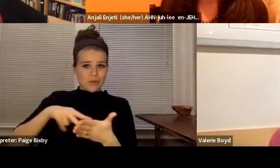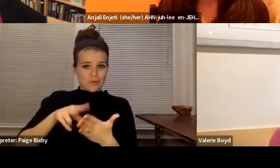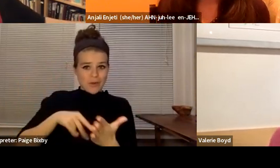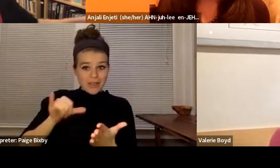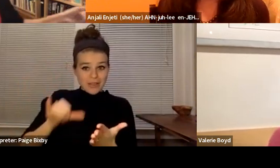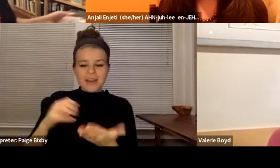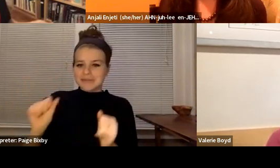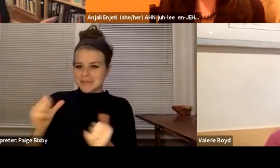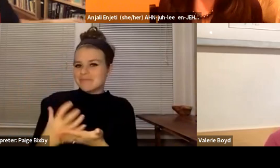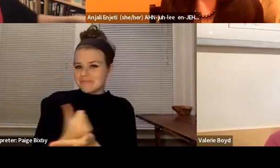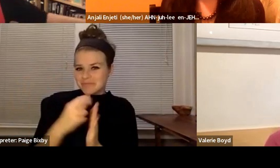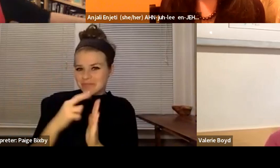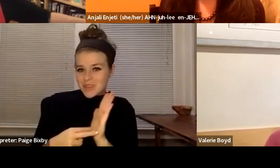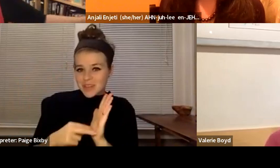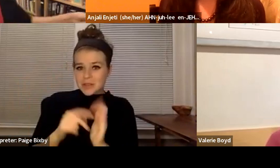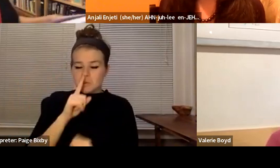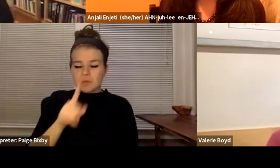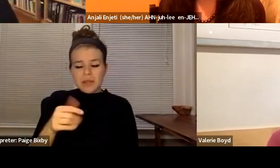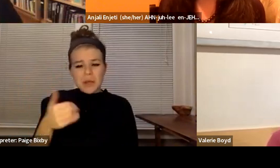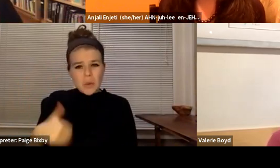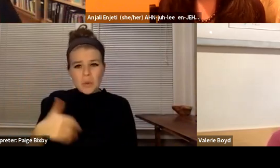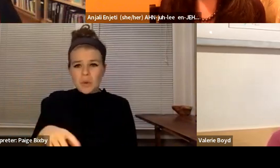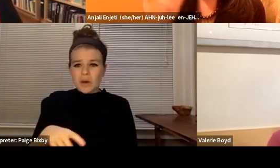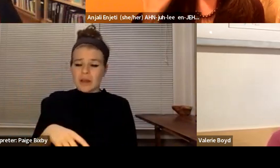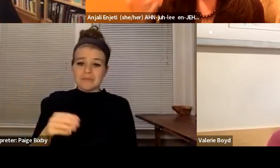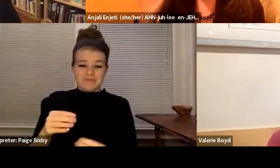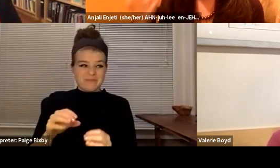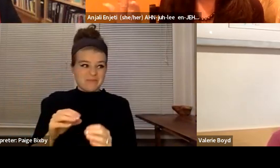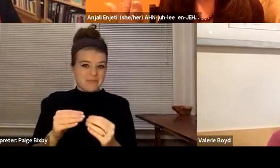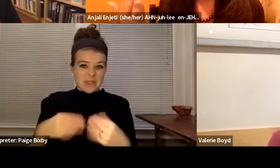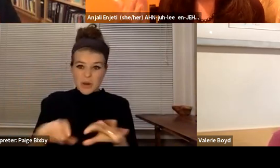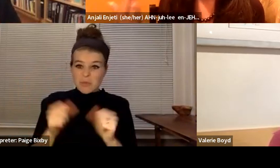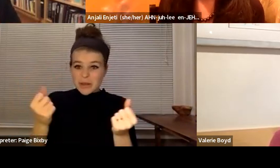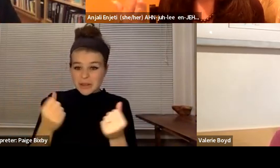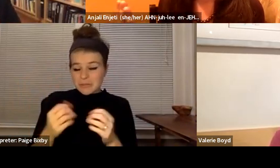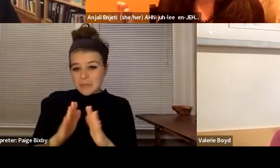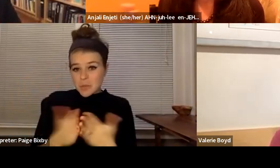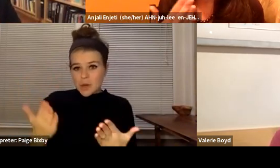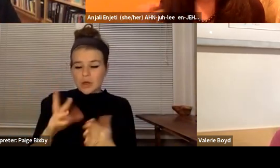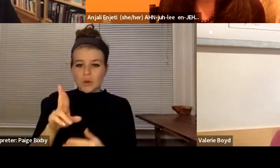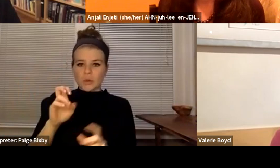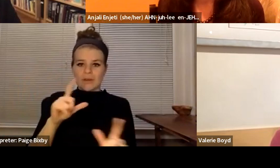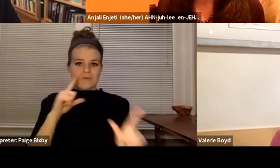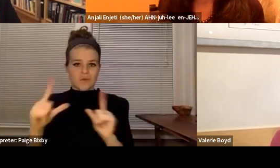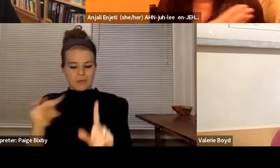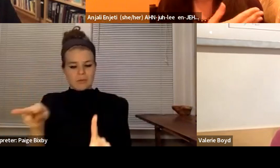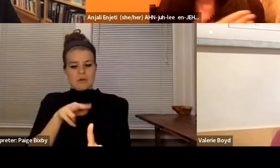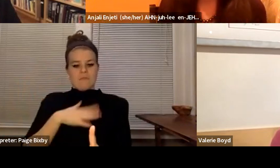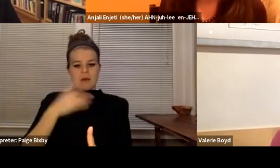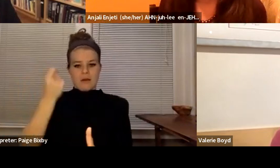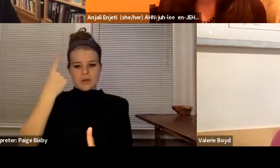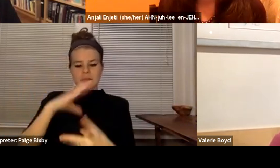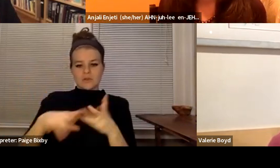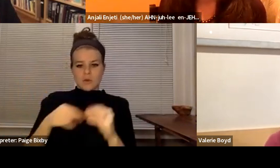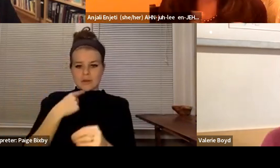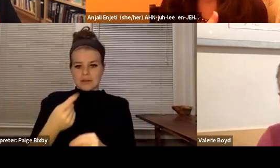read it, because it really is a groundbreaking book that has reframed my understanding of storytelling. And I will